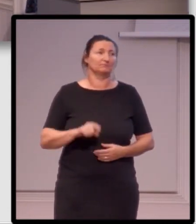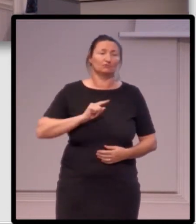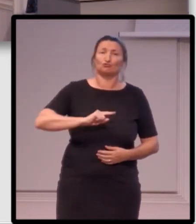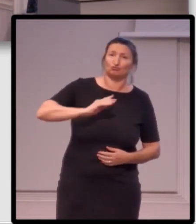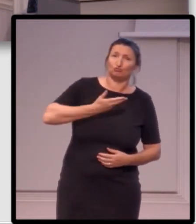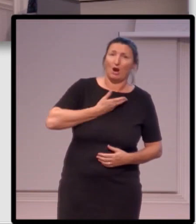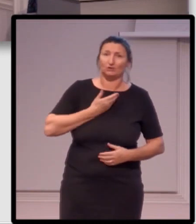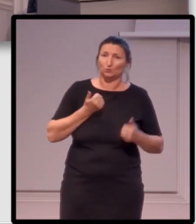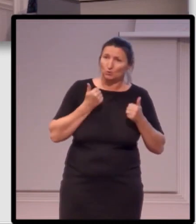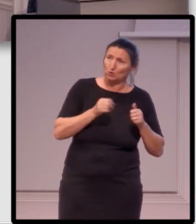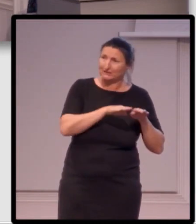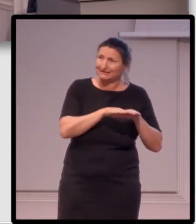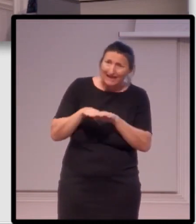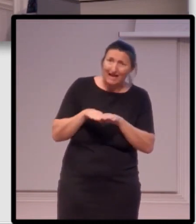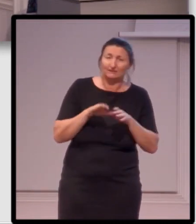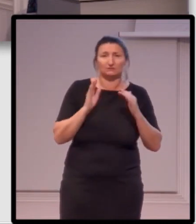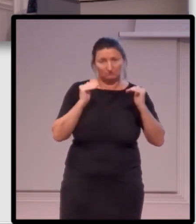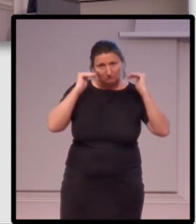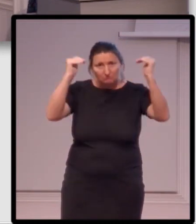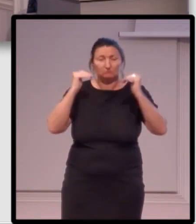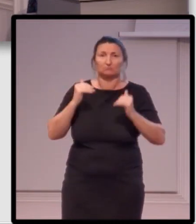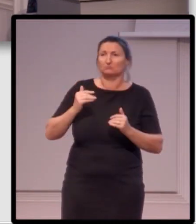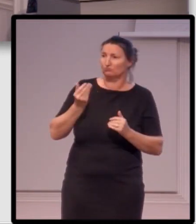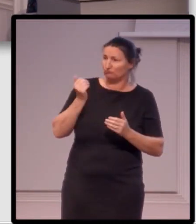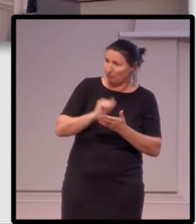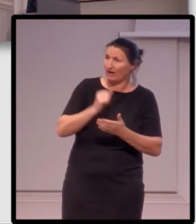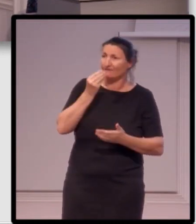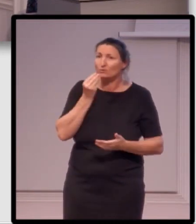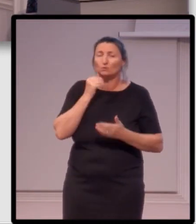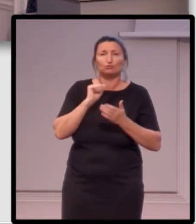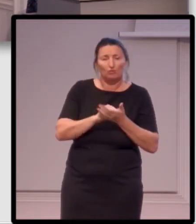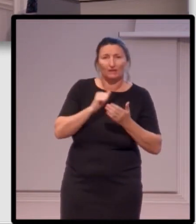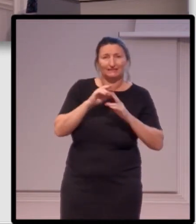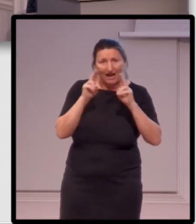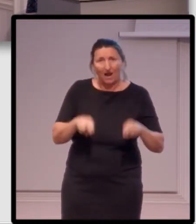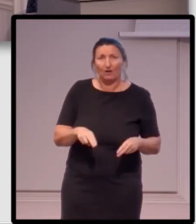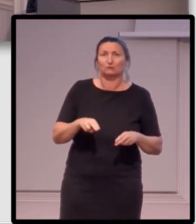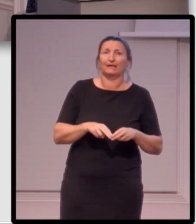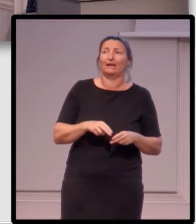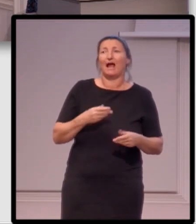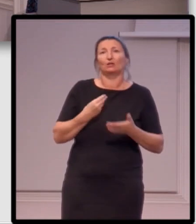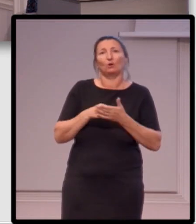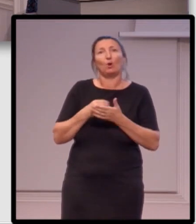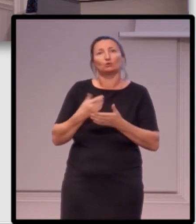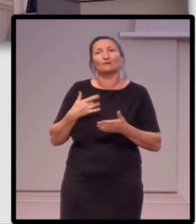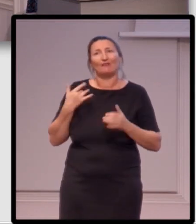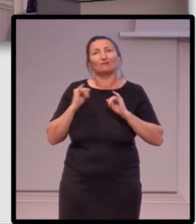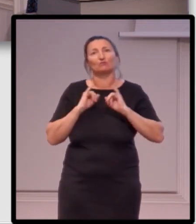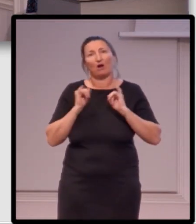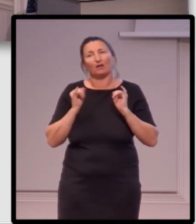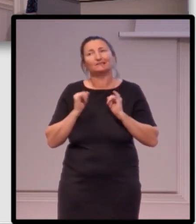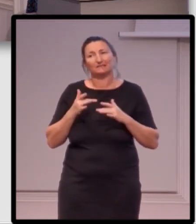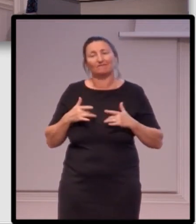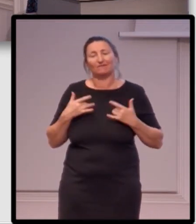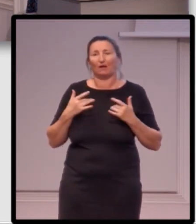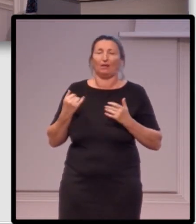a good standard of living, so having the right food, the right housing, and for them the cost of living is something they're acutely feeling,